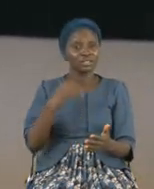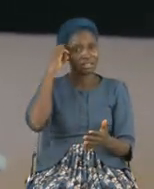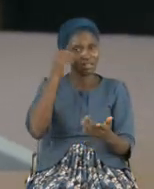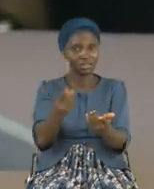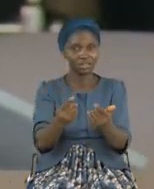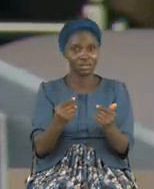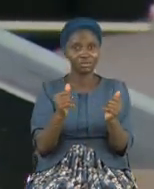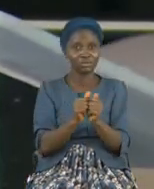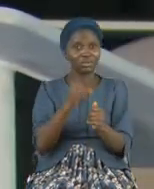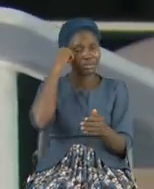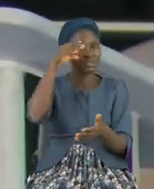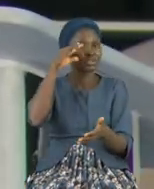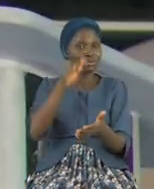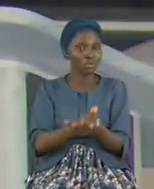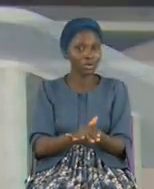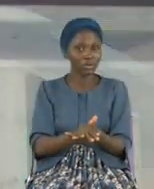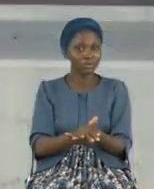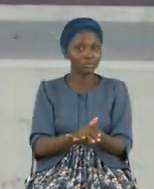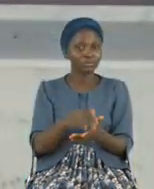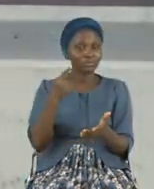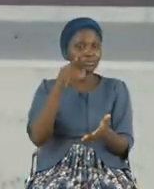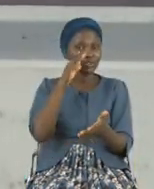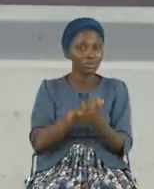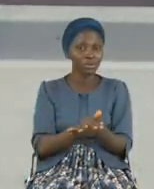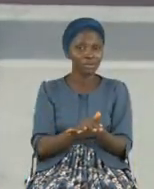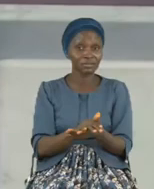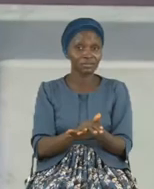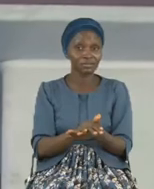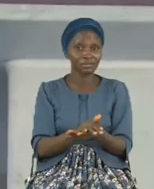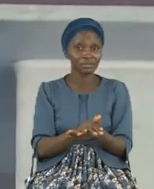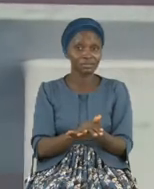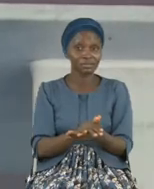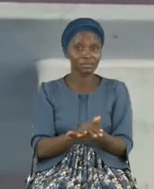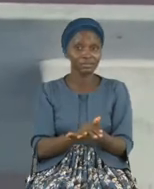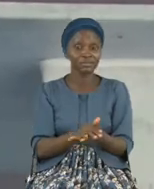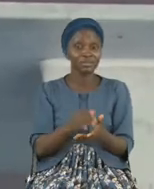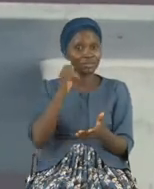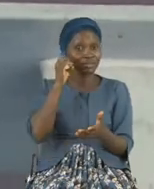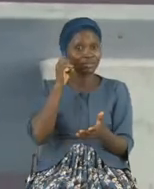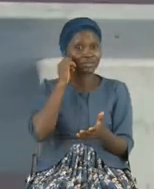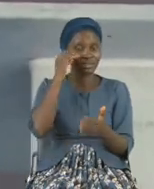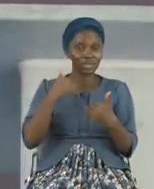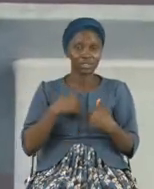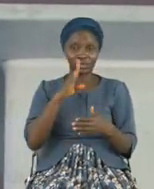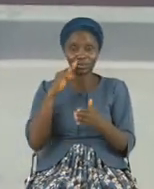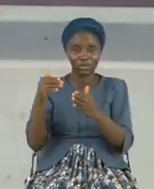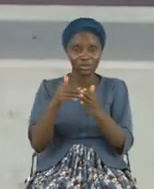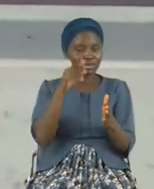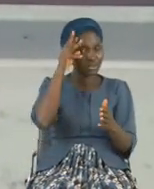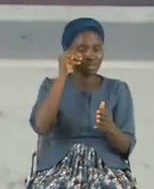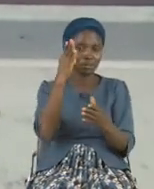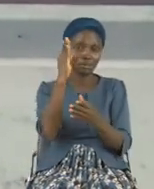wife. His wife actually brought him because they had to lead him now by the hand. And he sat